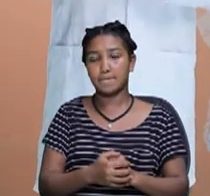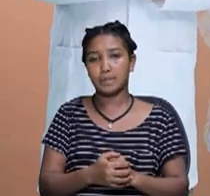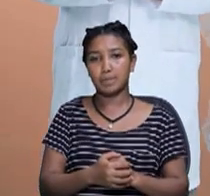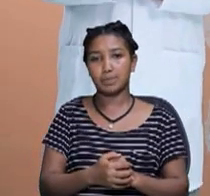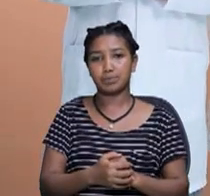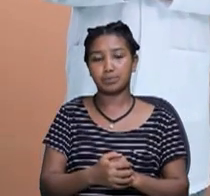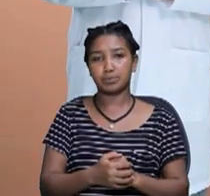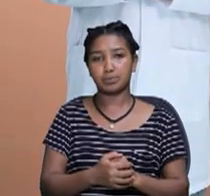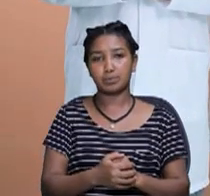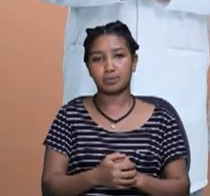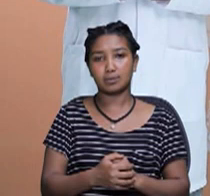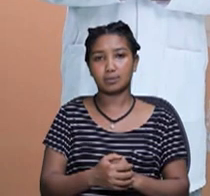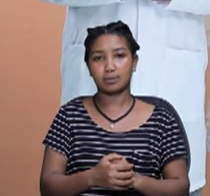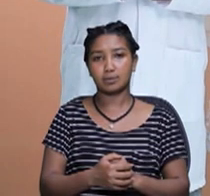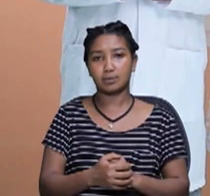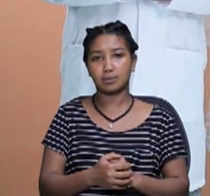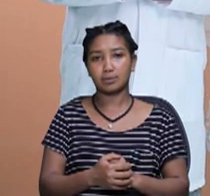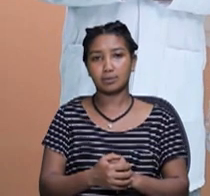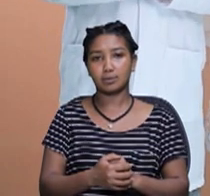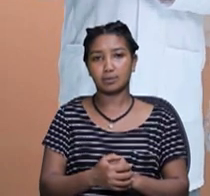and endocrine glands.